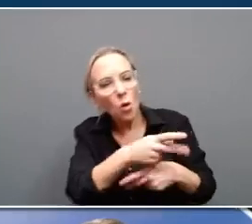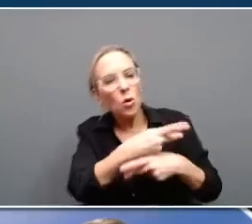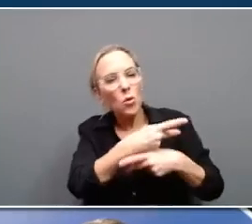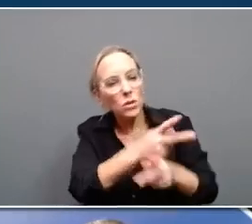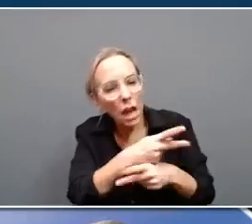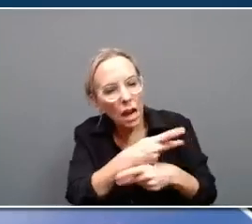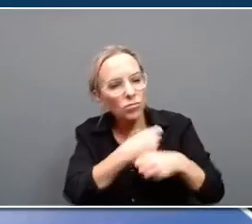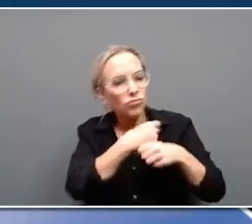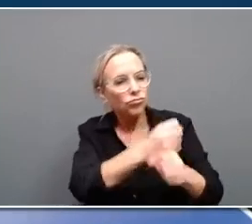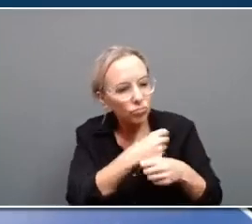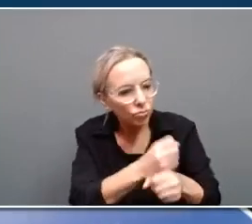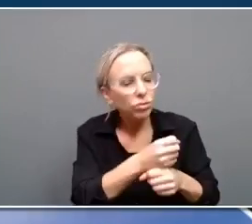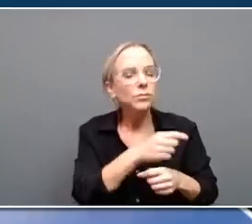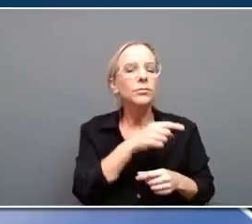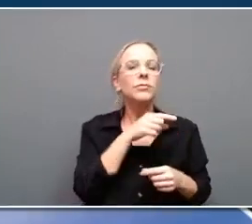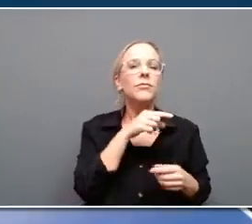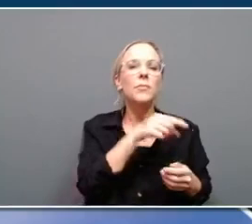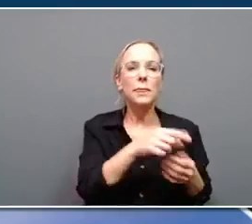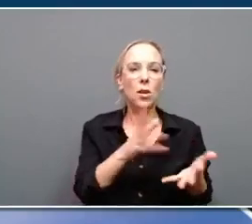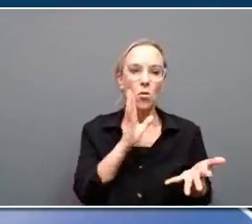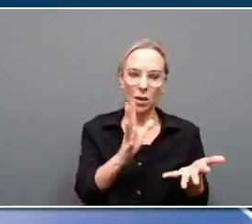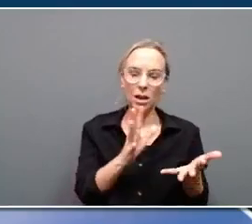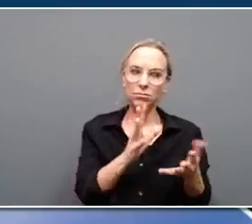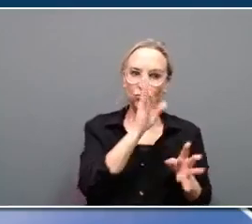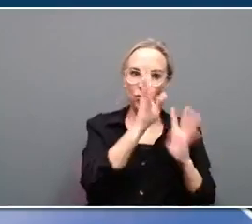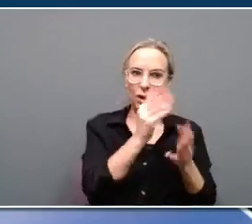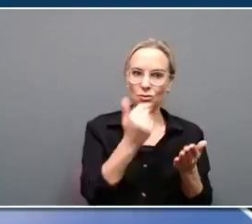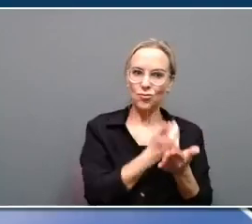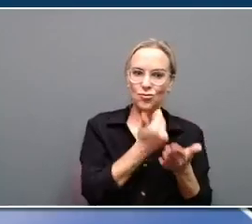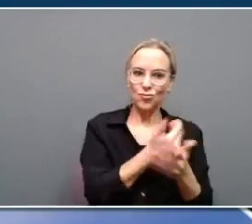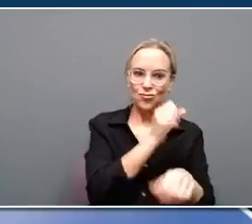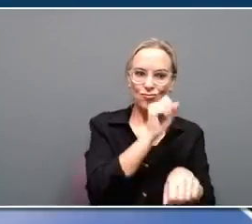mine rehabilitation jobs are coming with it.